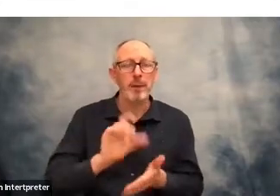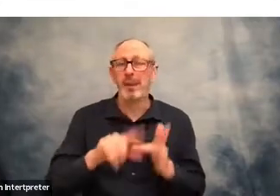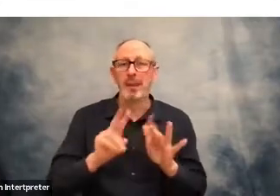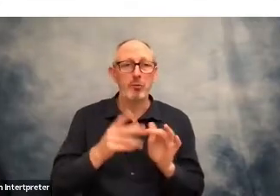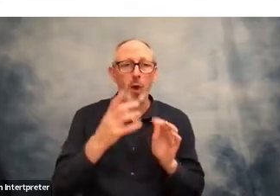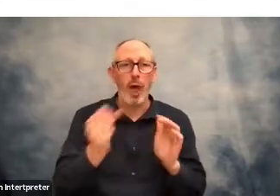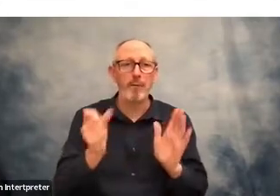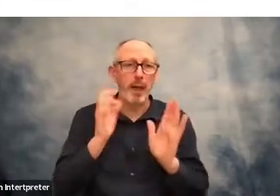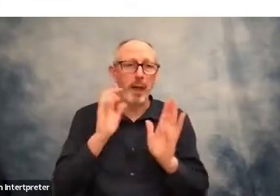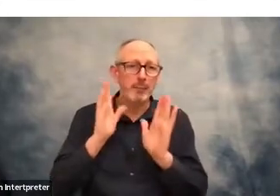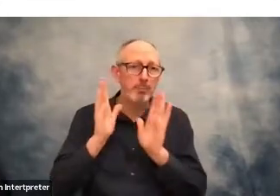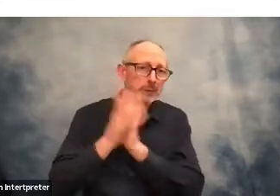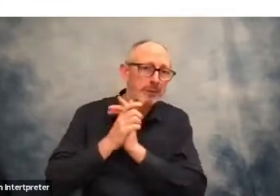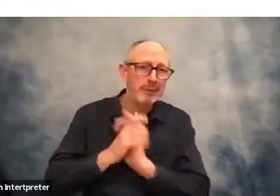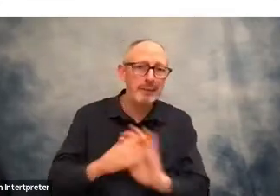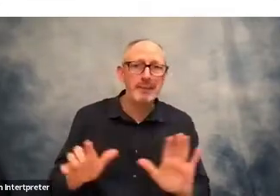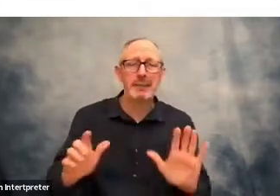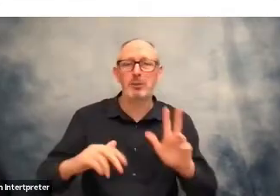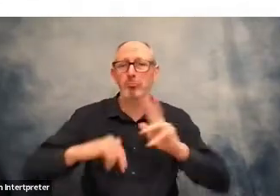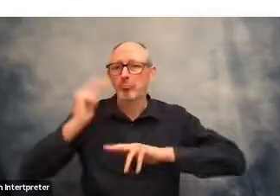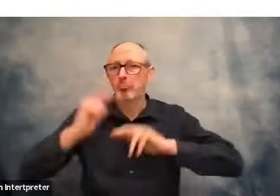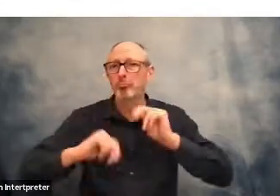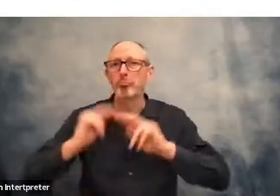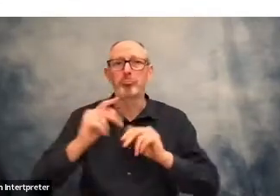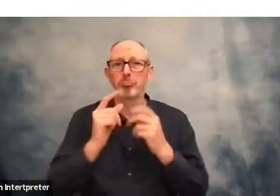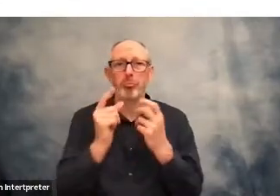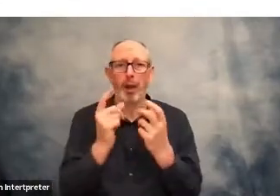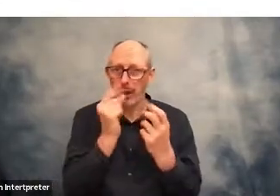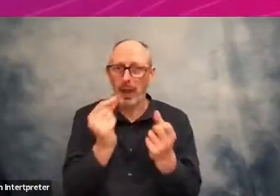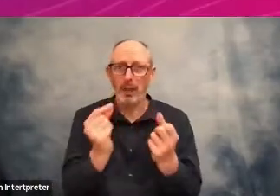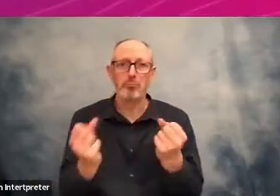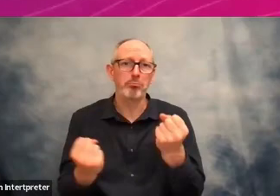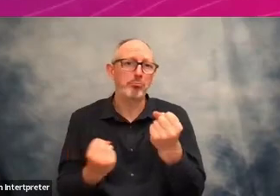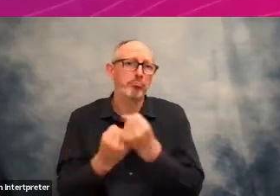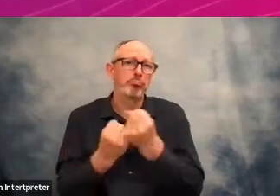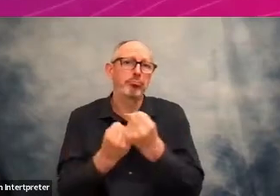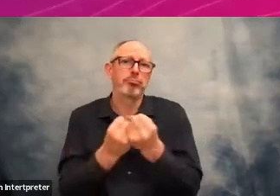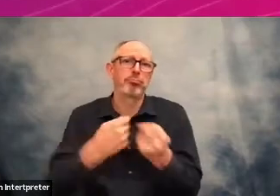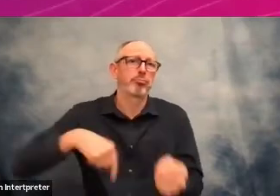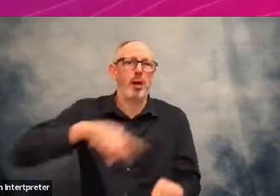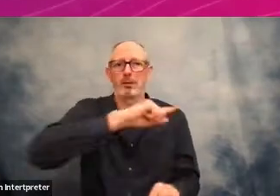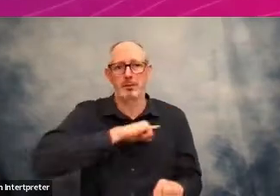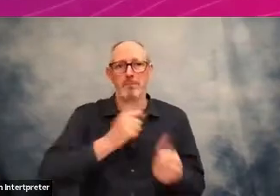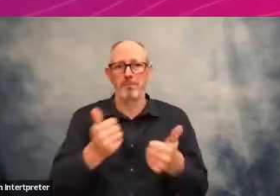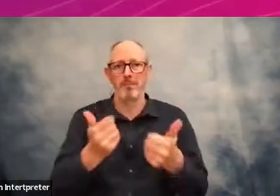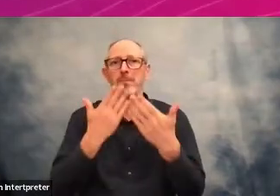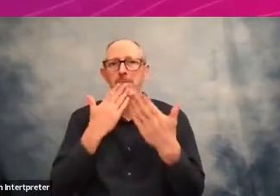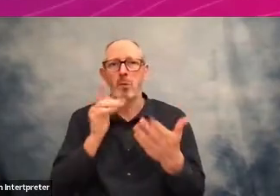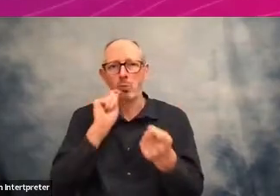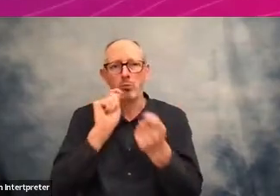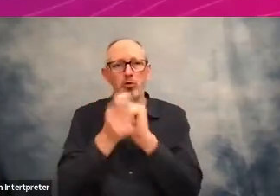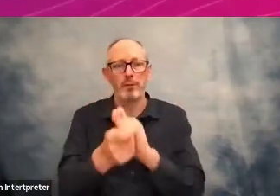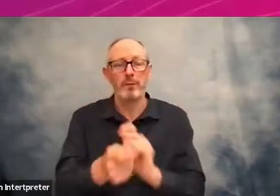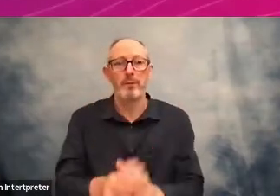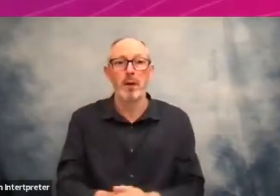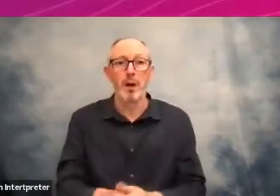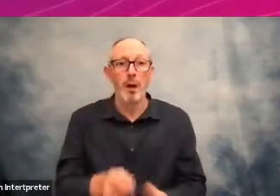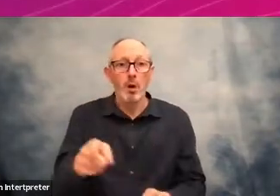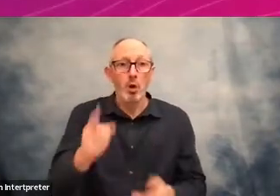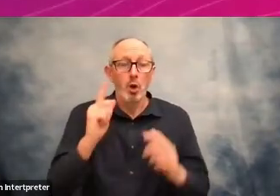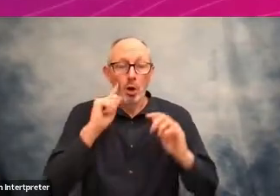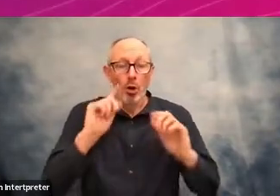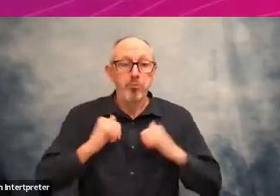build this inclusive world, because it's truly you who are the champions of this transformation. Okay, are we exhausted or